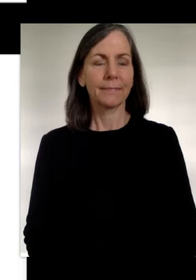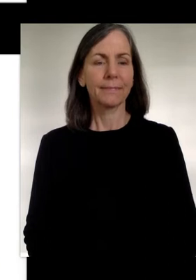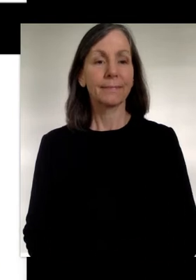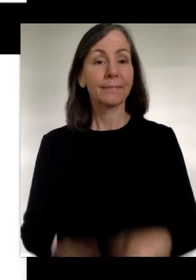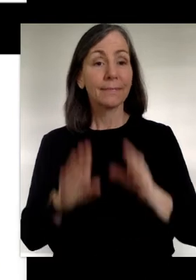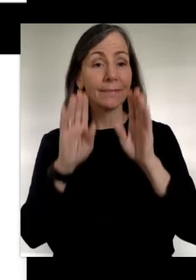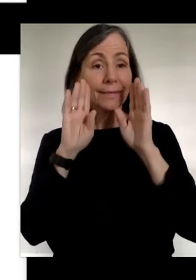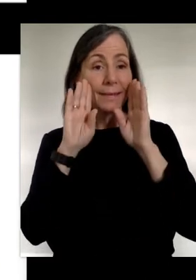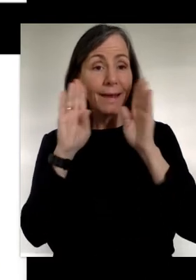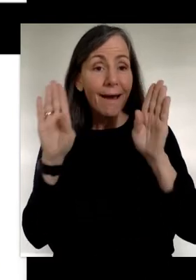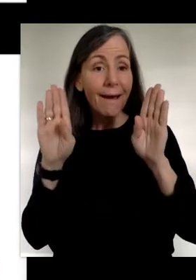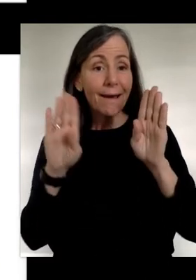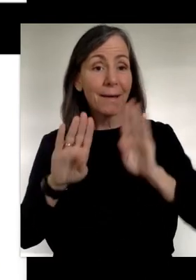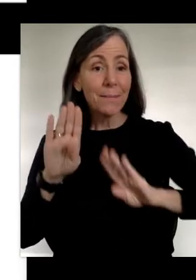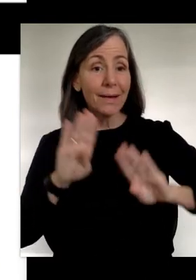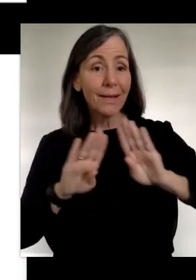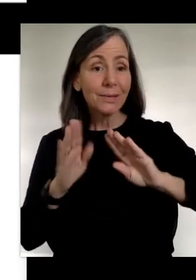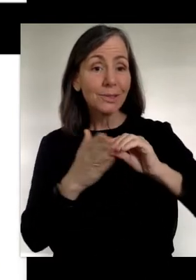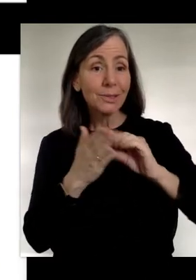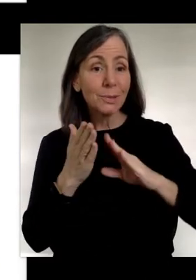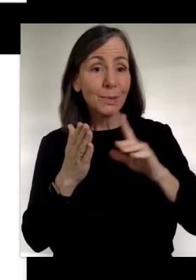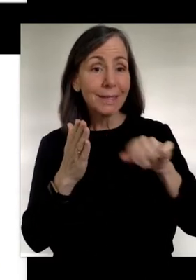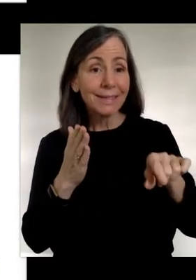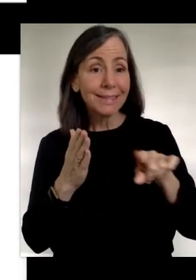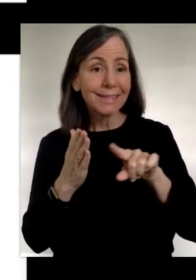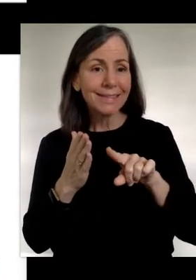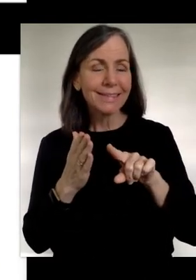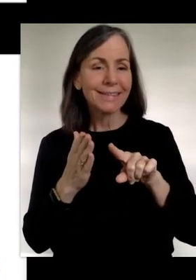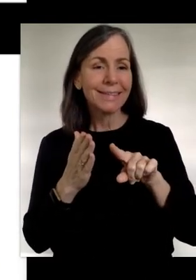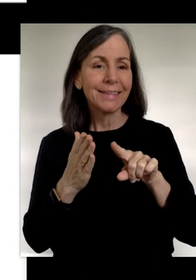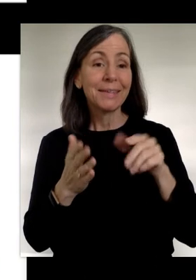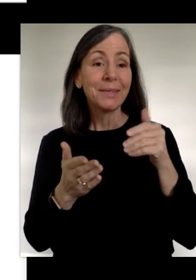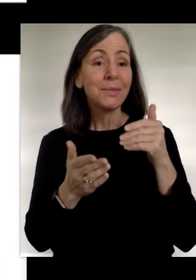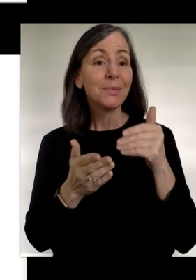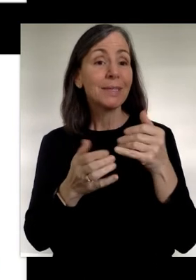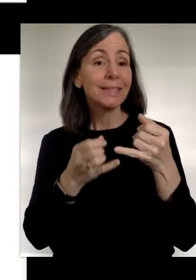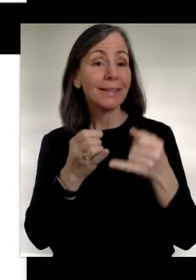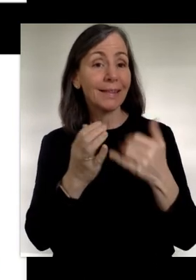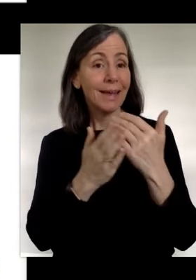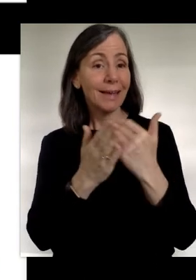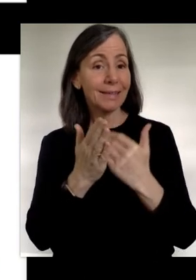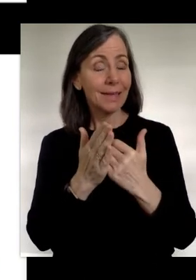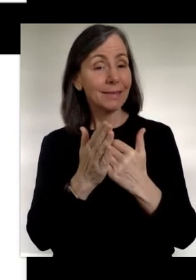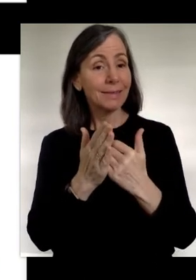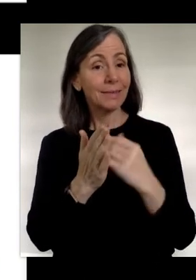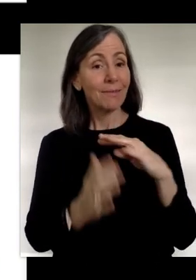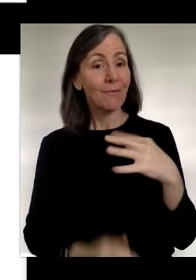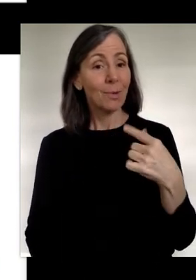Hi, biology students. You have reached the last lesson for quarter four.